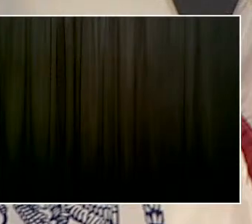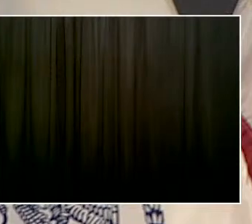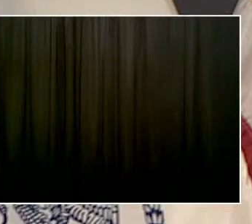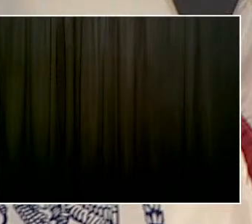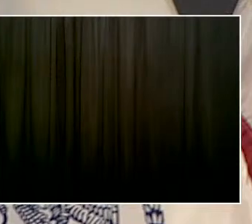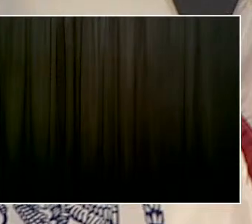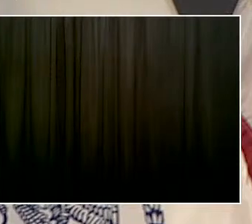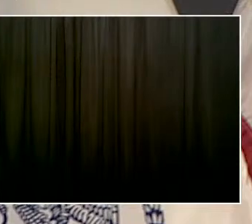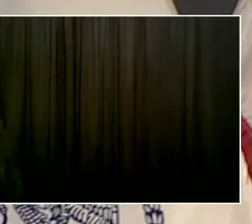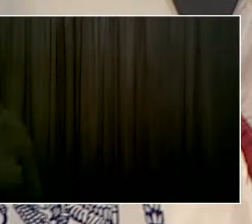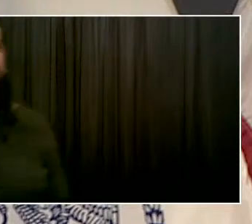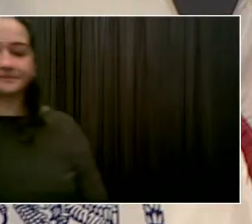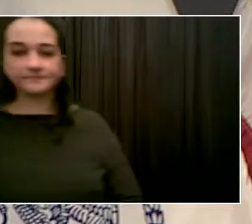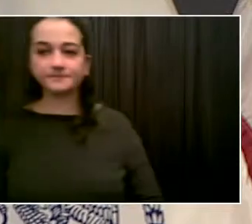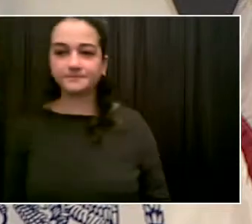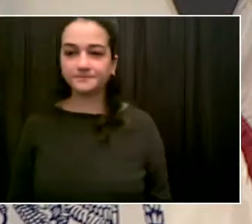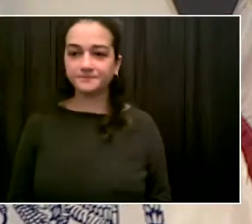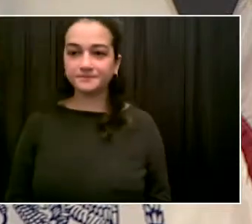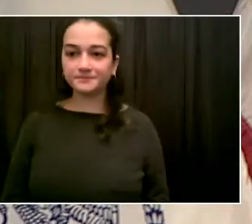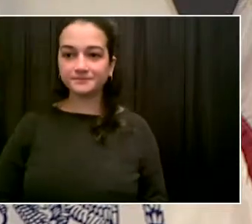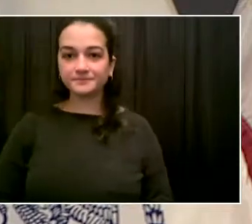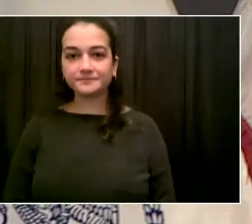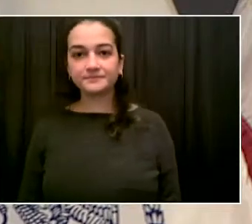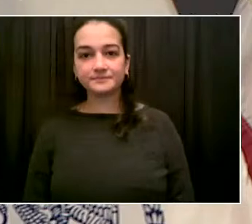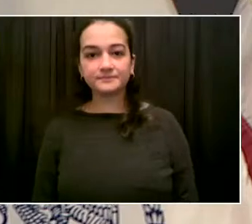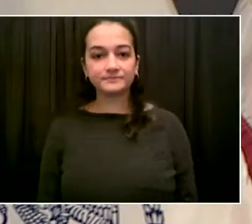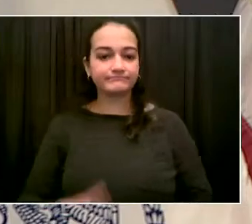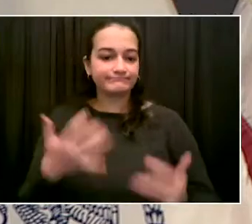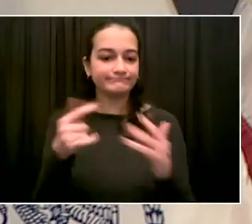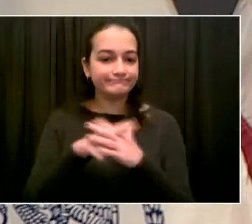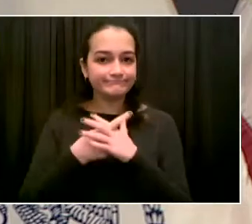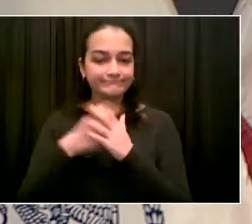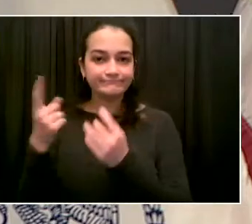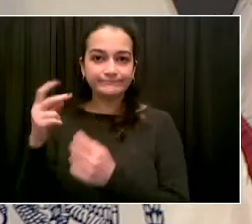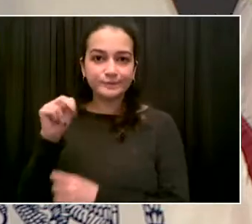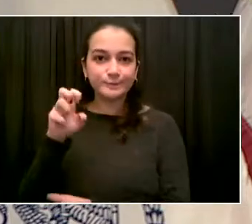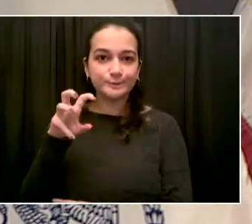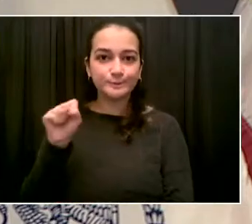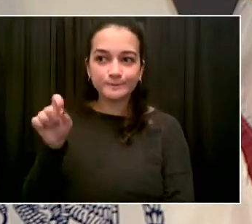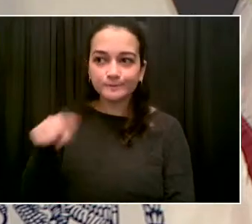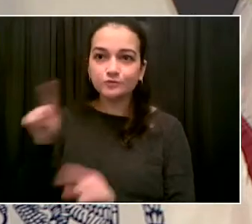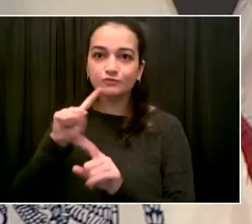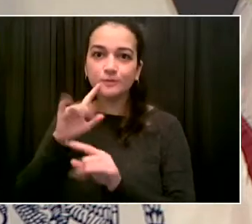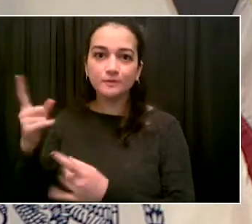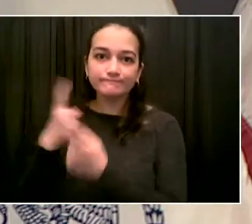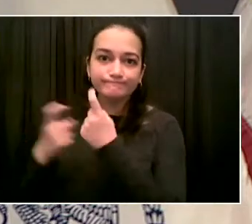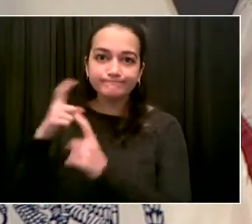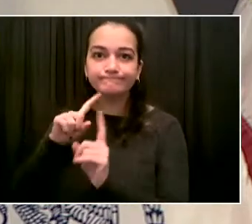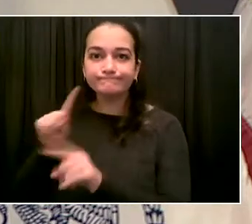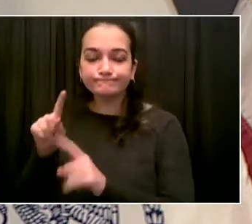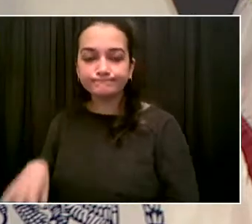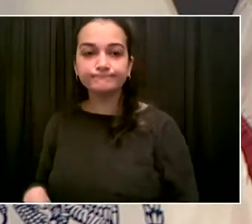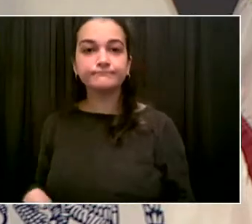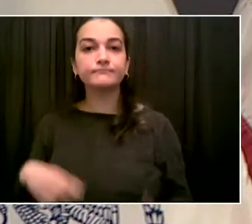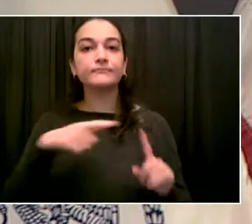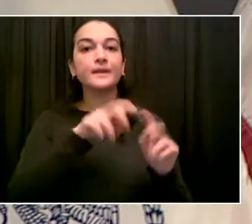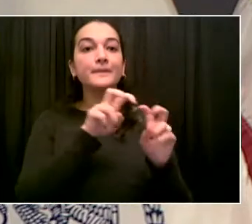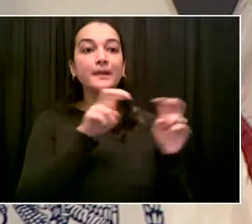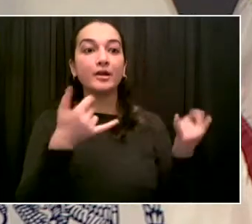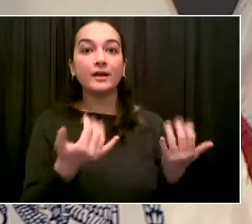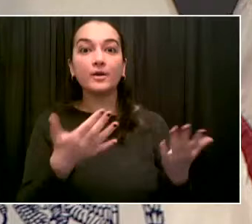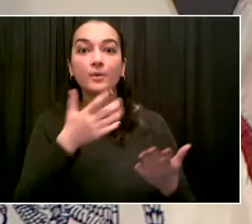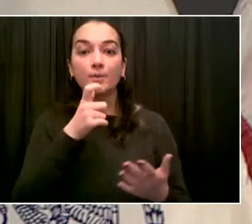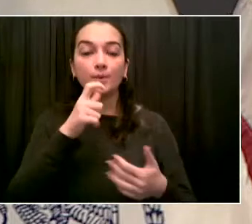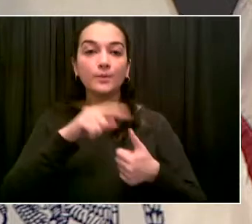each journalist. Good morning. We will now begin our Q&A. As a reminder, we are joined by Dr. Dave